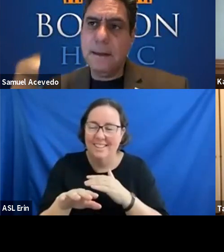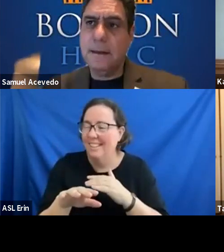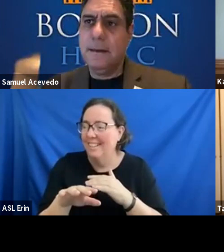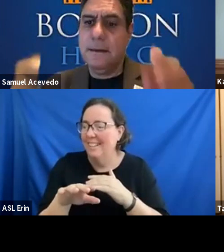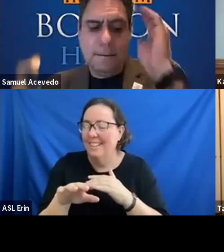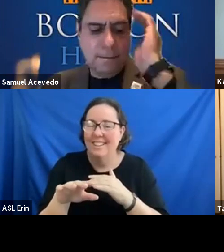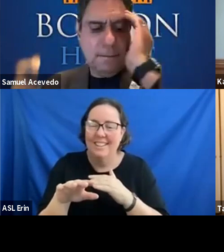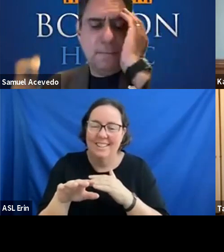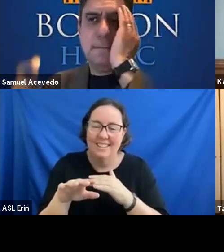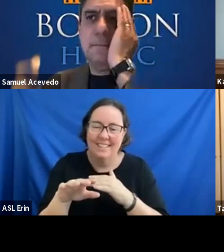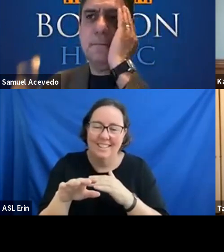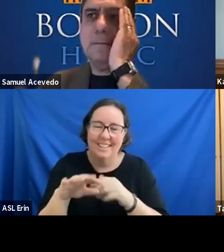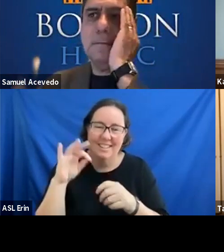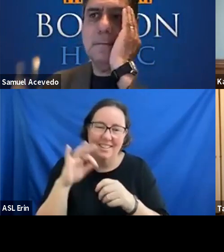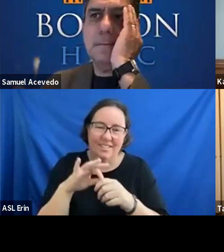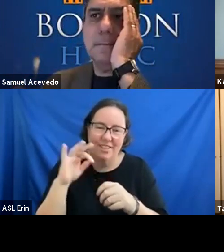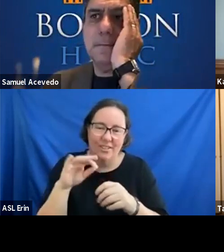the Fame